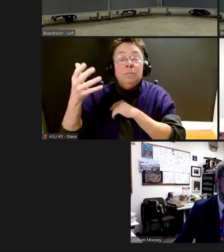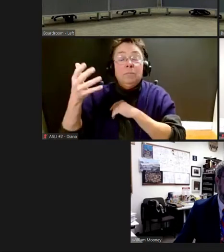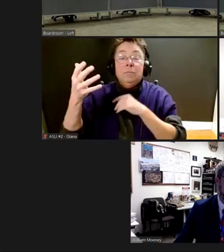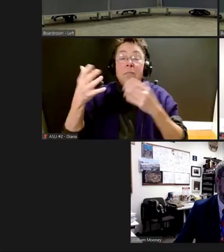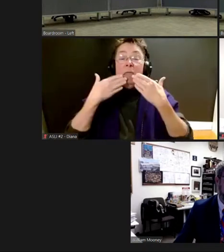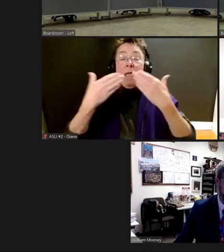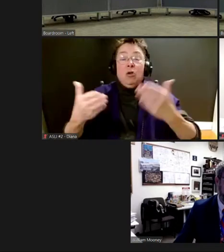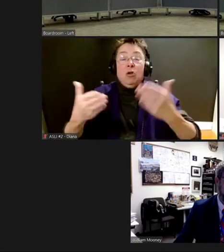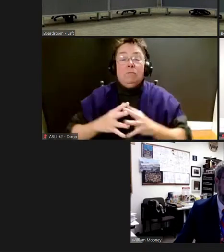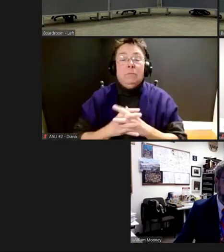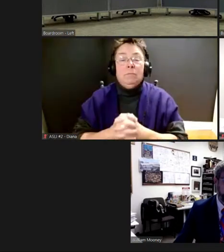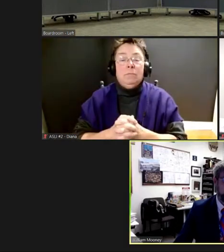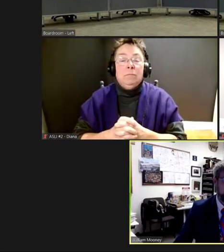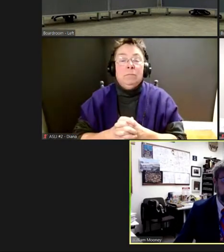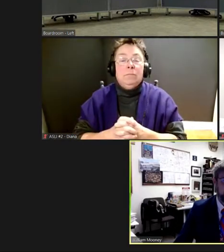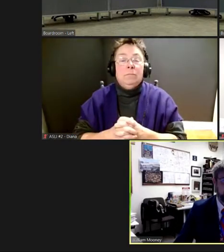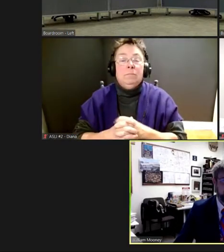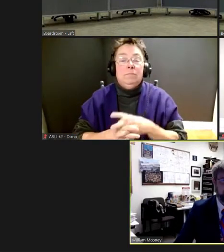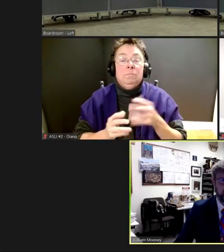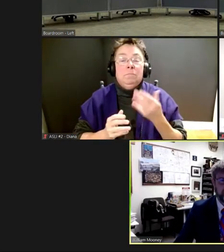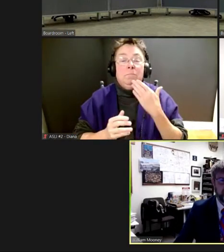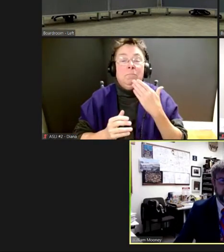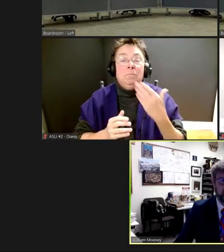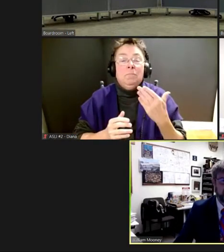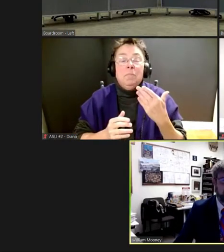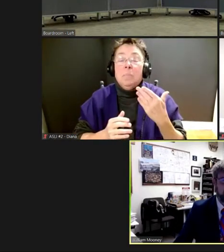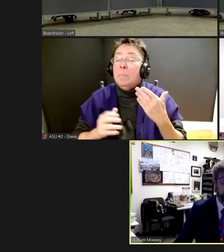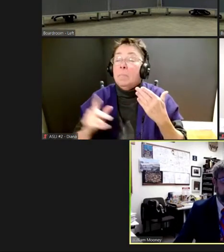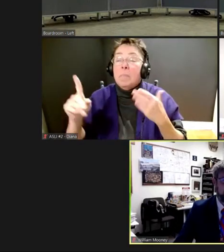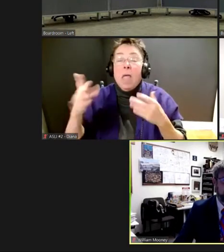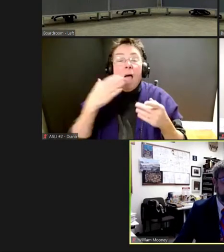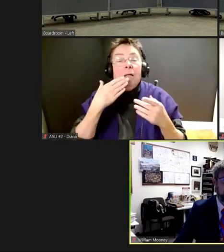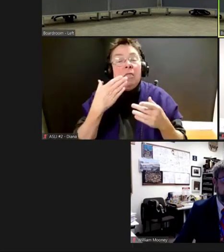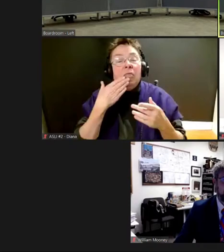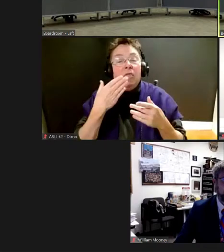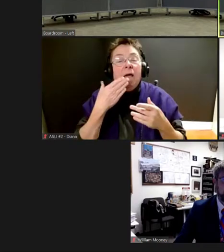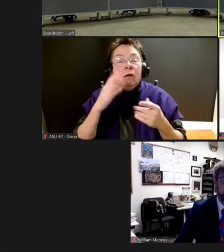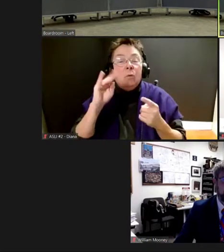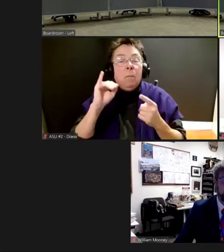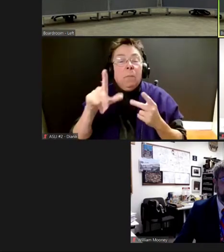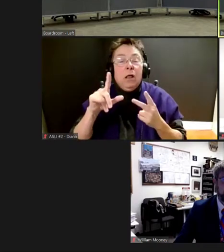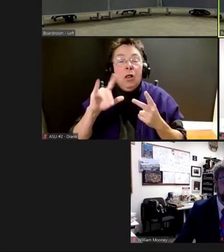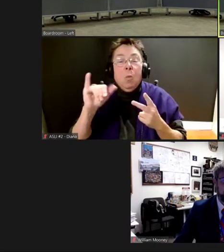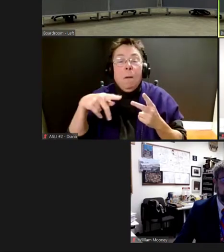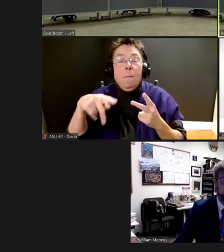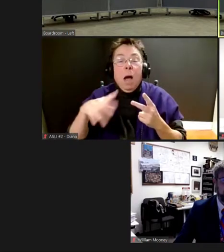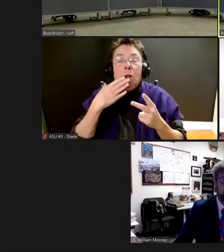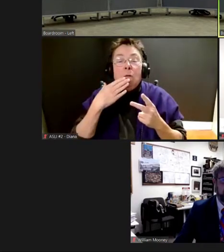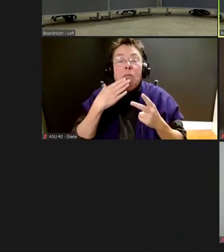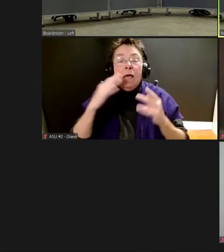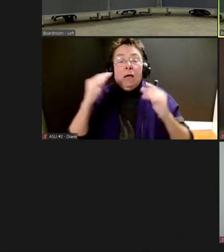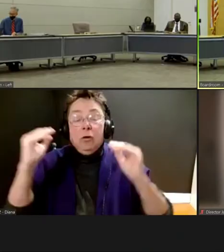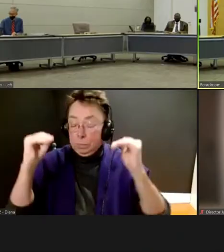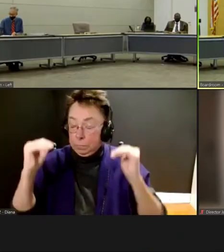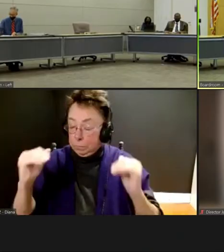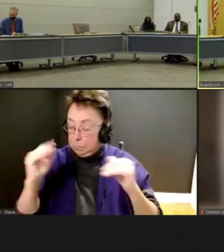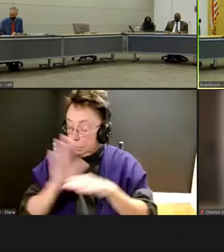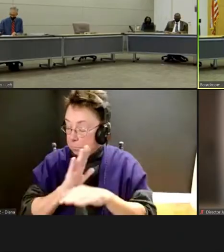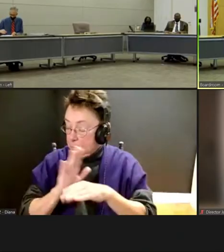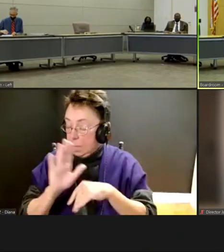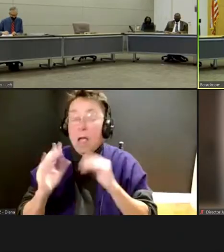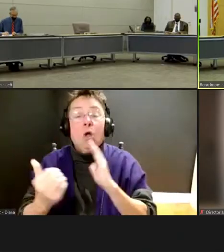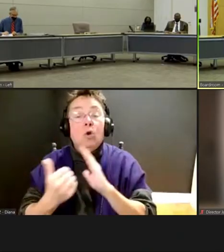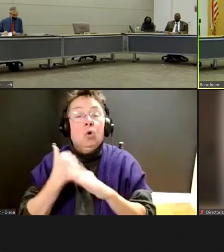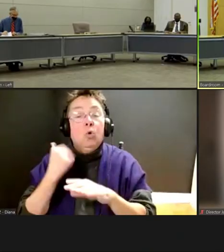you. Thank you, Director. Thank you again, Bill and Juan Pablo. Next order of business is new